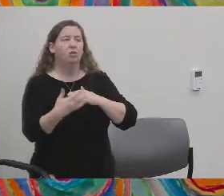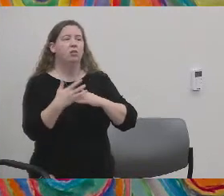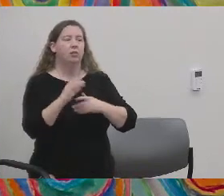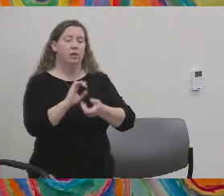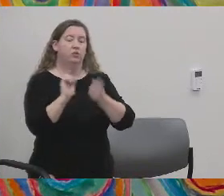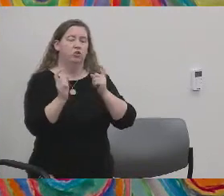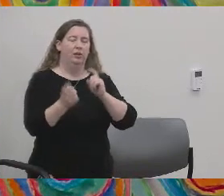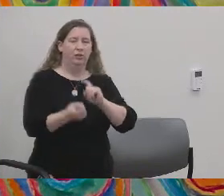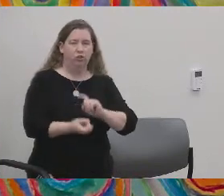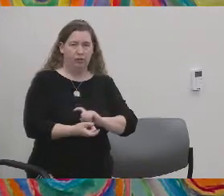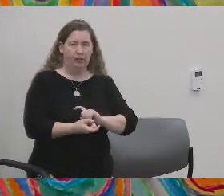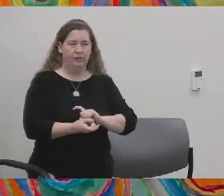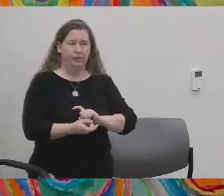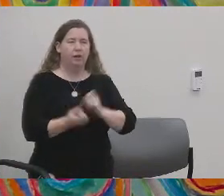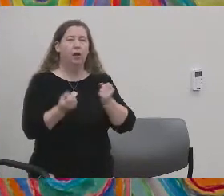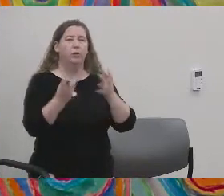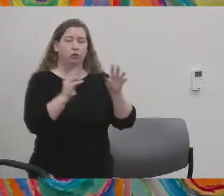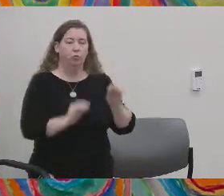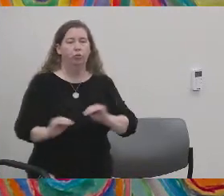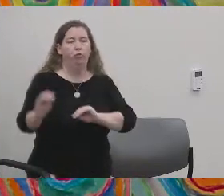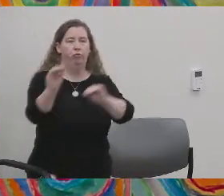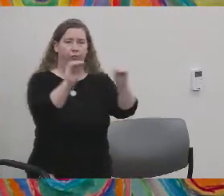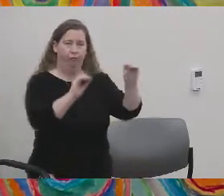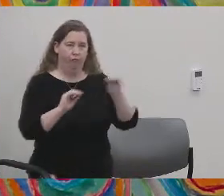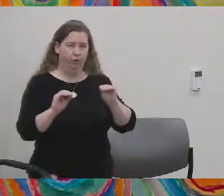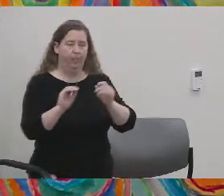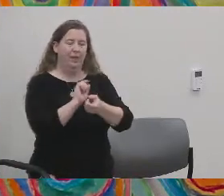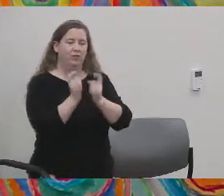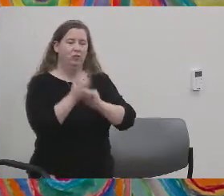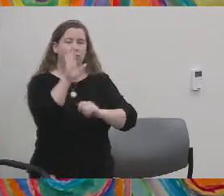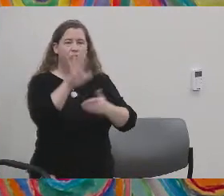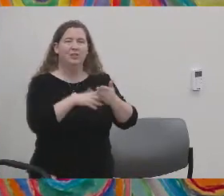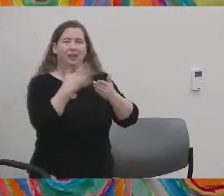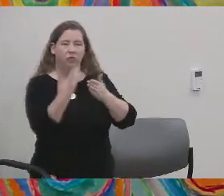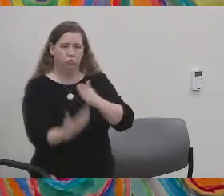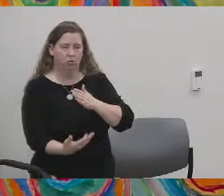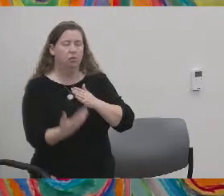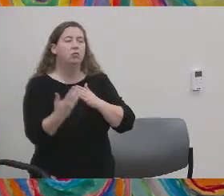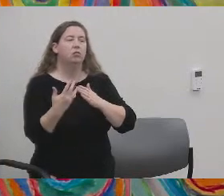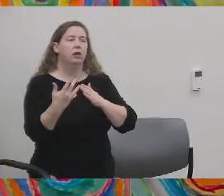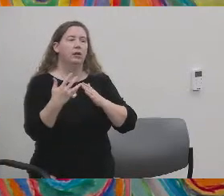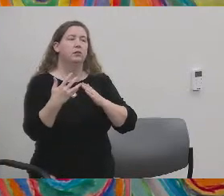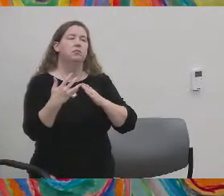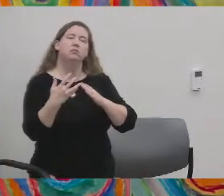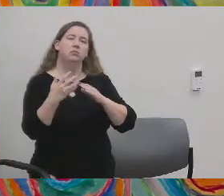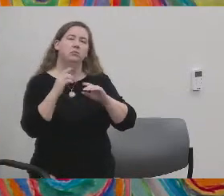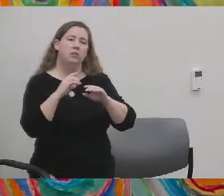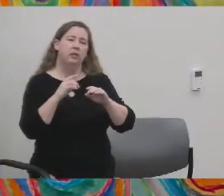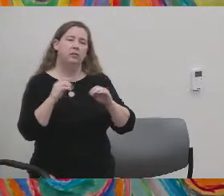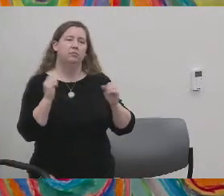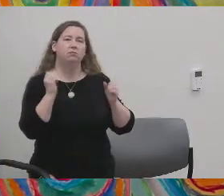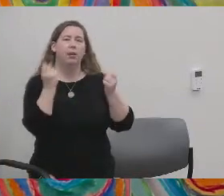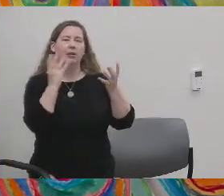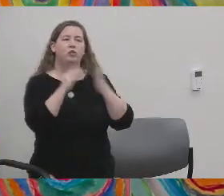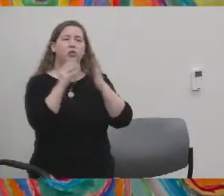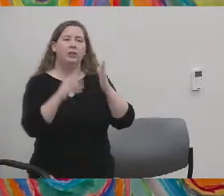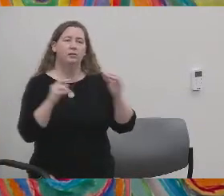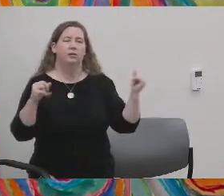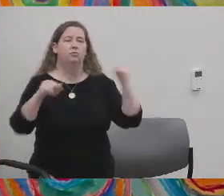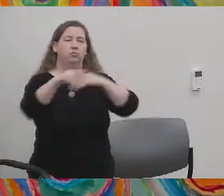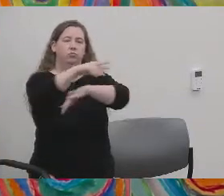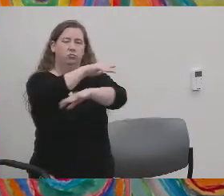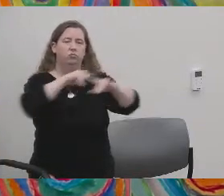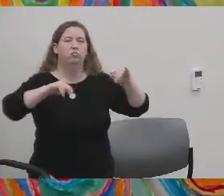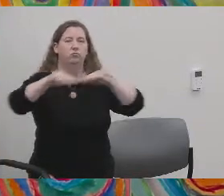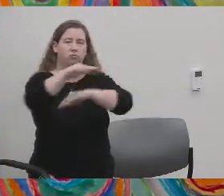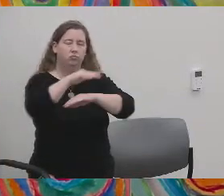the movement, how much movement is happening, the cross between students and grade levels. So those things won't